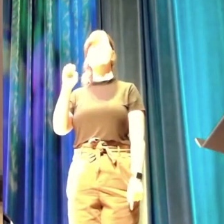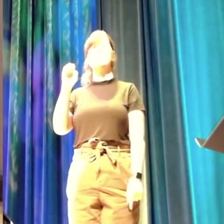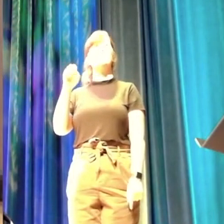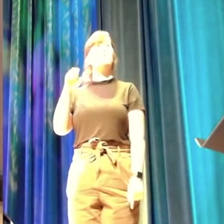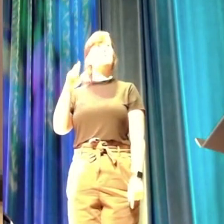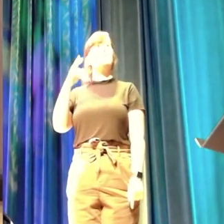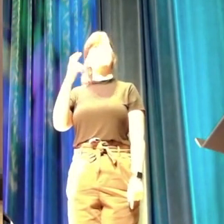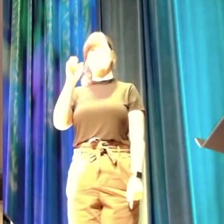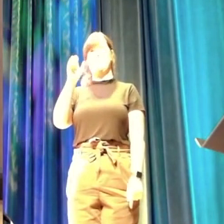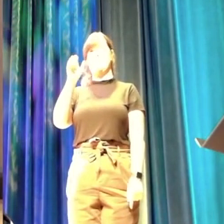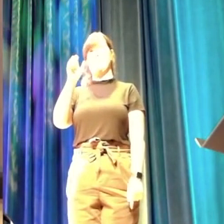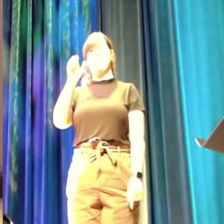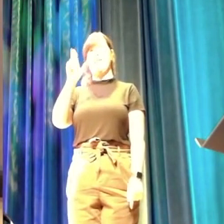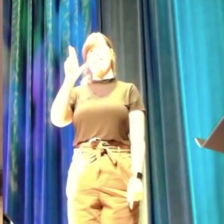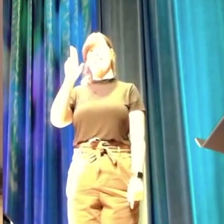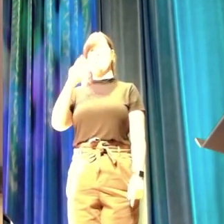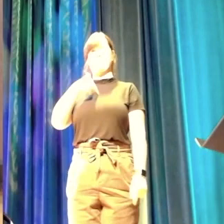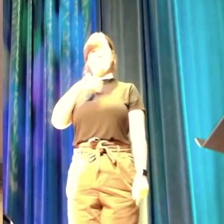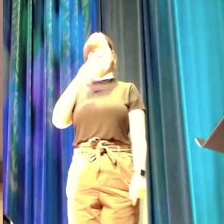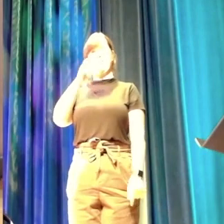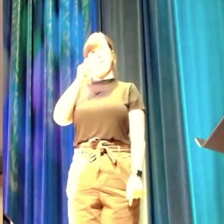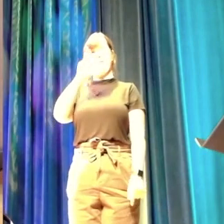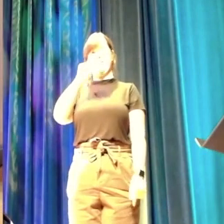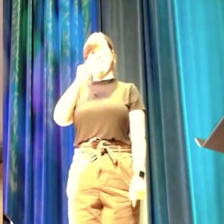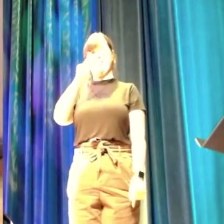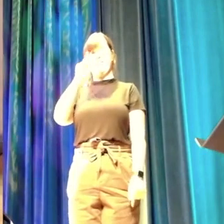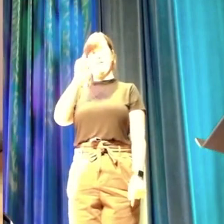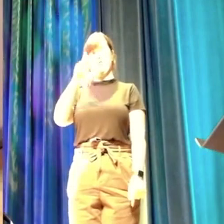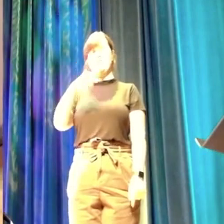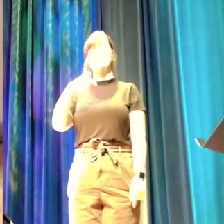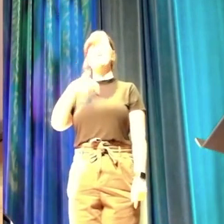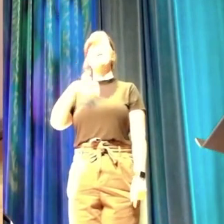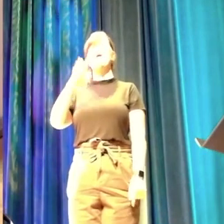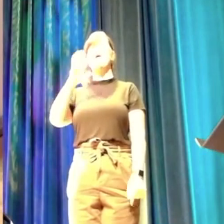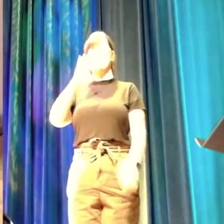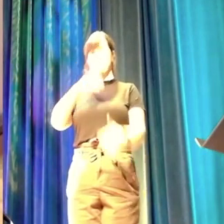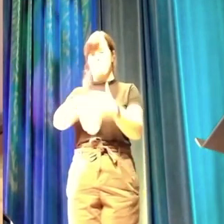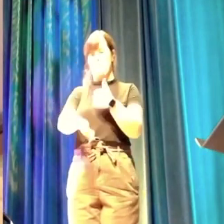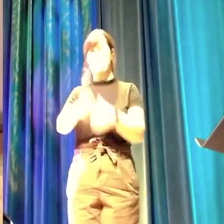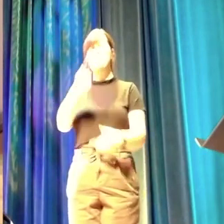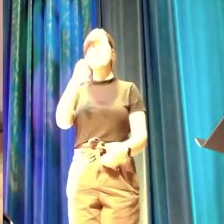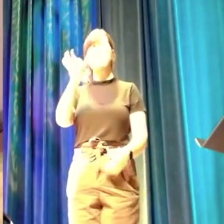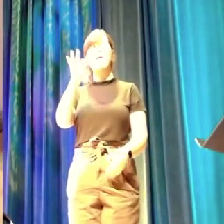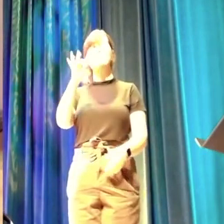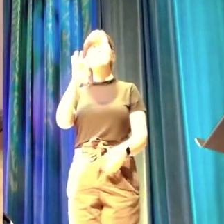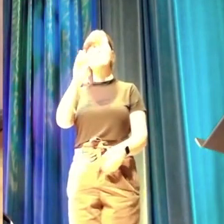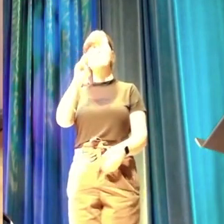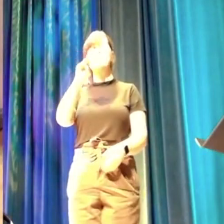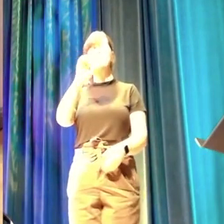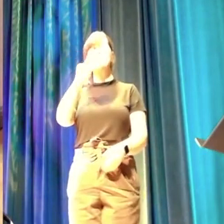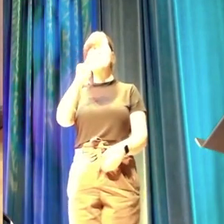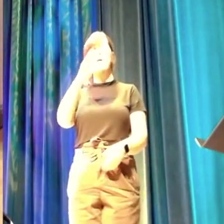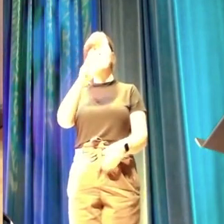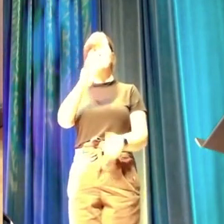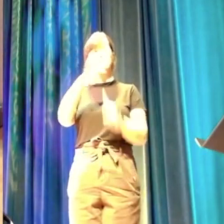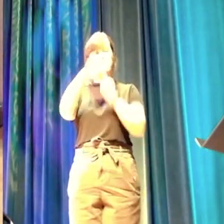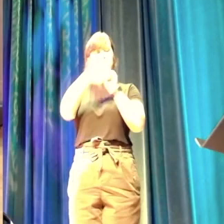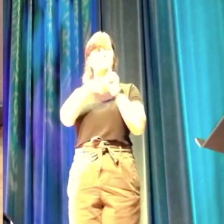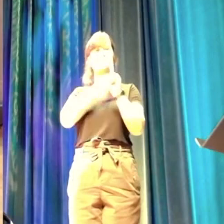When I was 19 months old, I became ill with scarlet